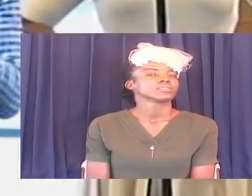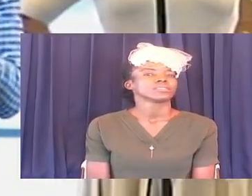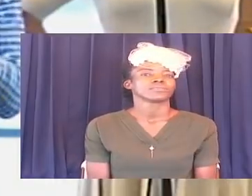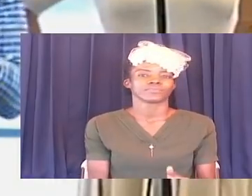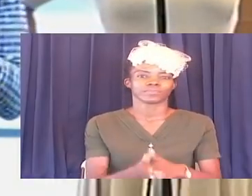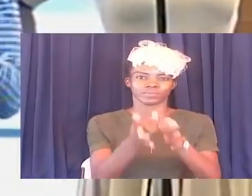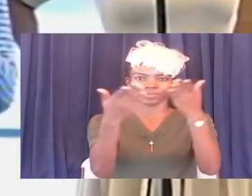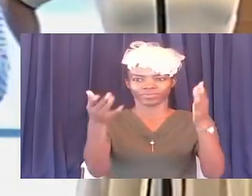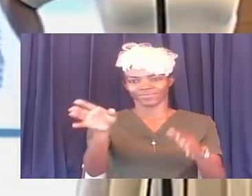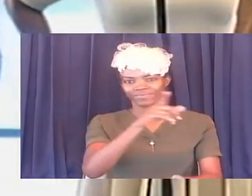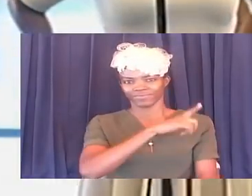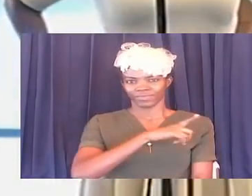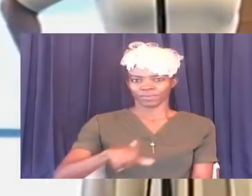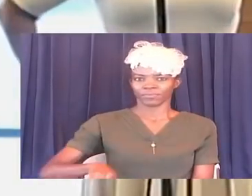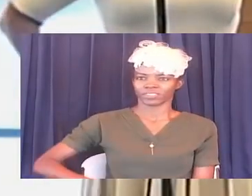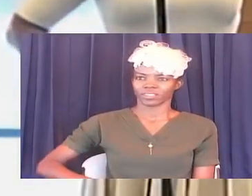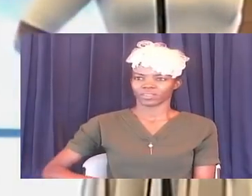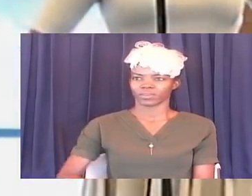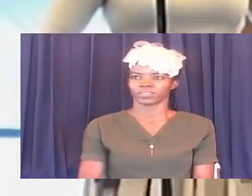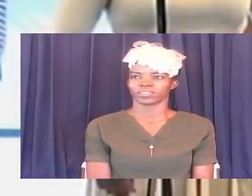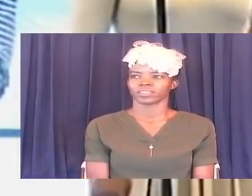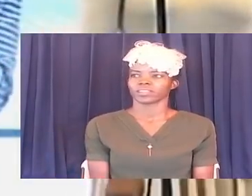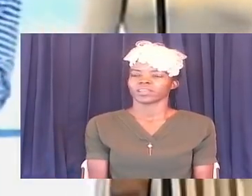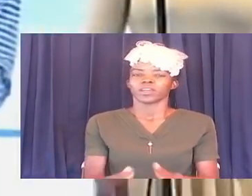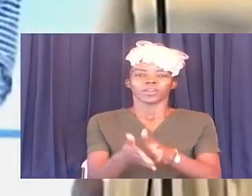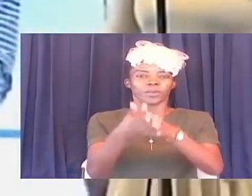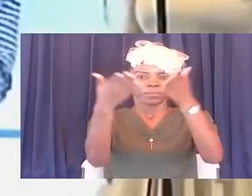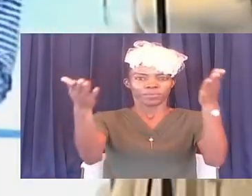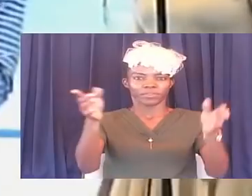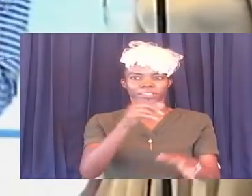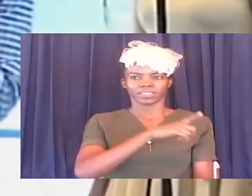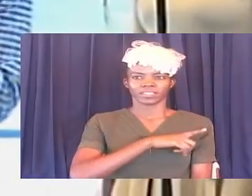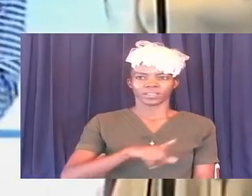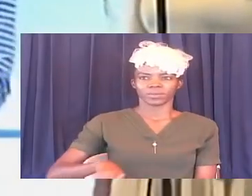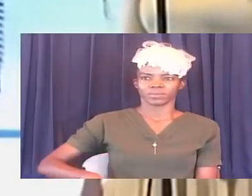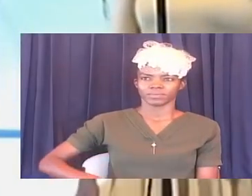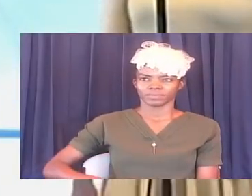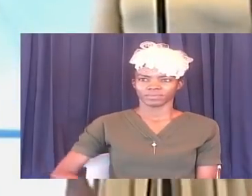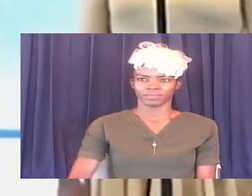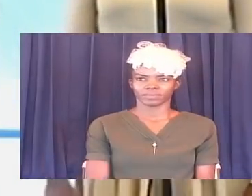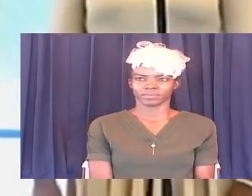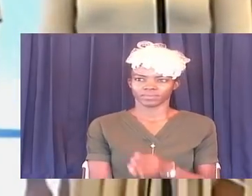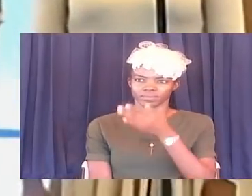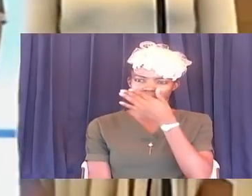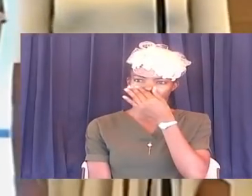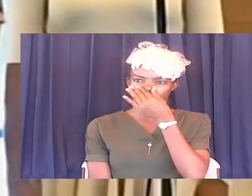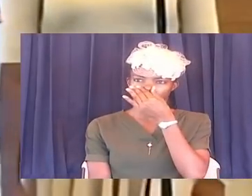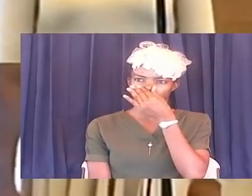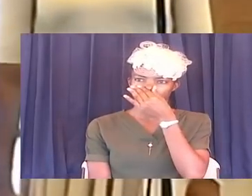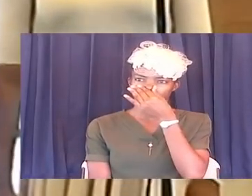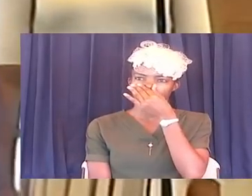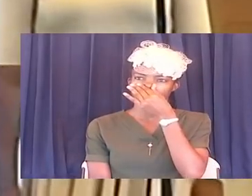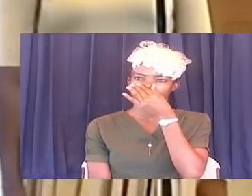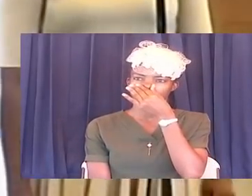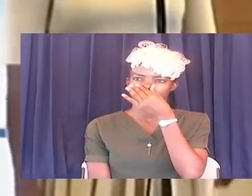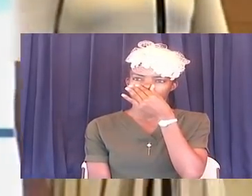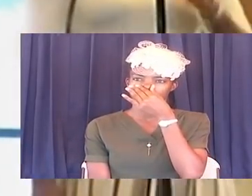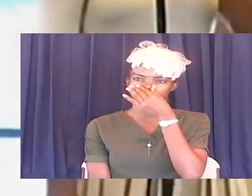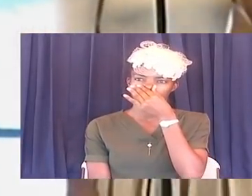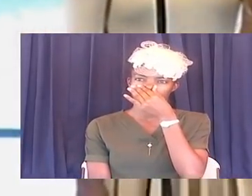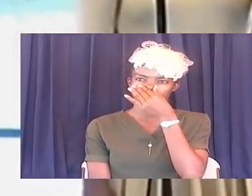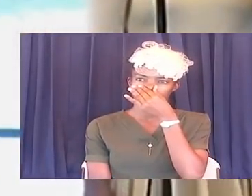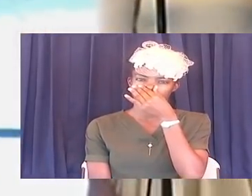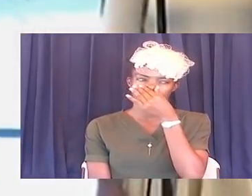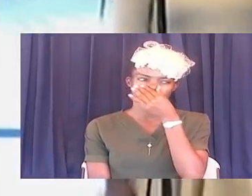Praise the Lord. Praise the Lord. Hallelujah. Can we just show that name that is above every